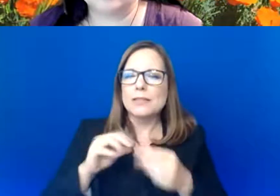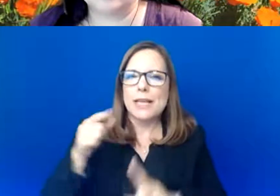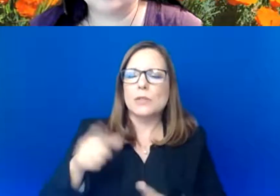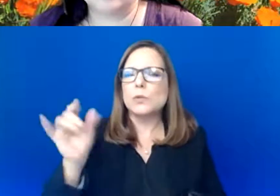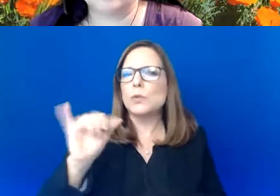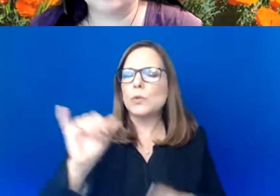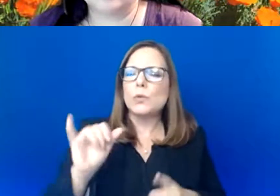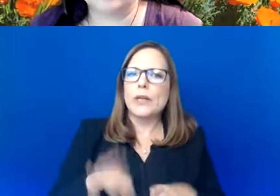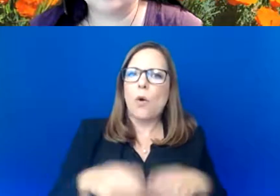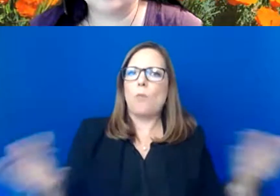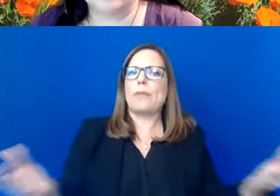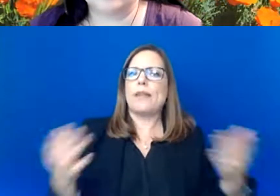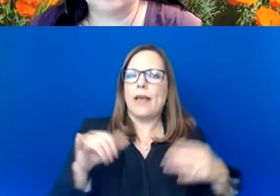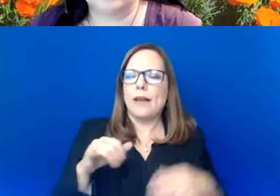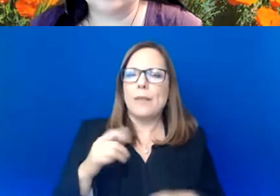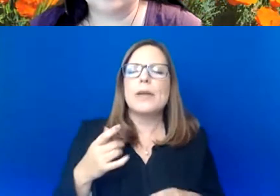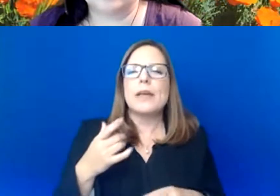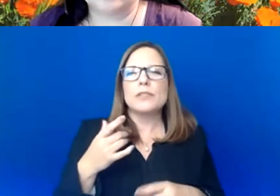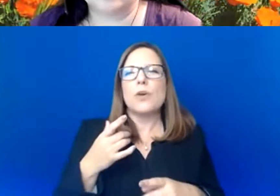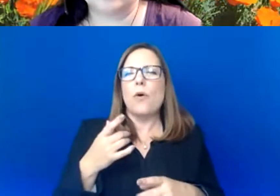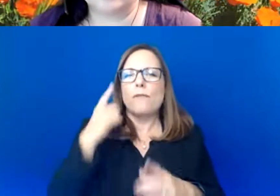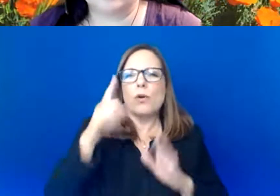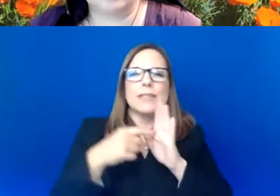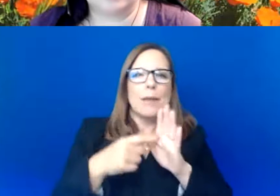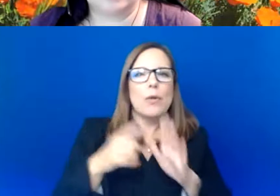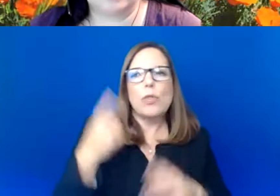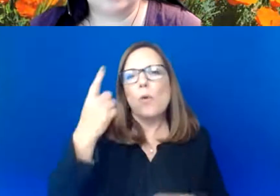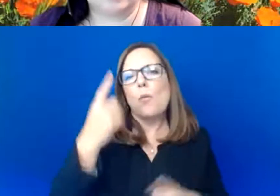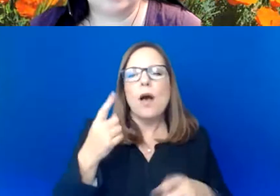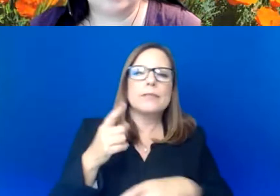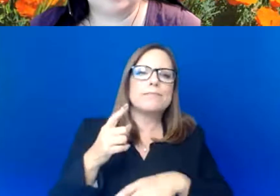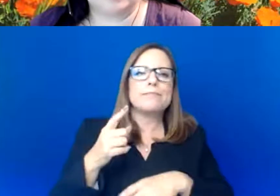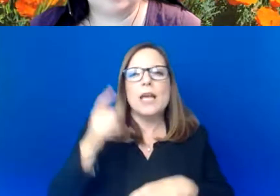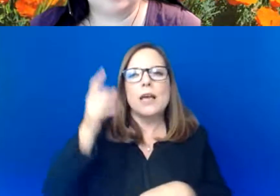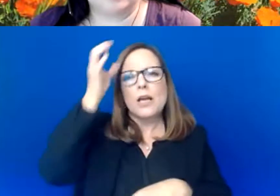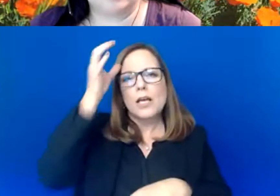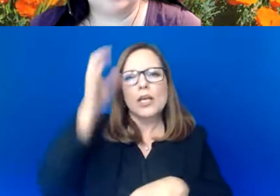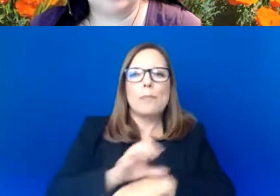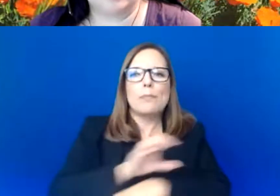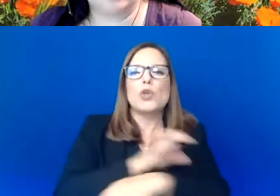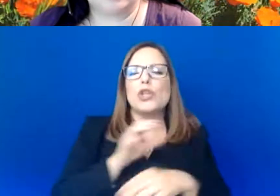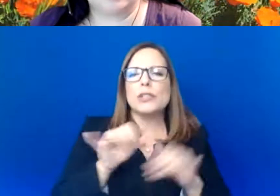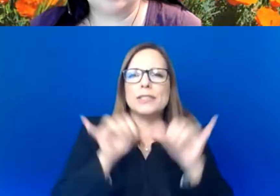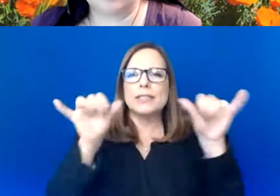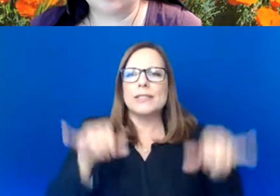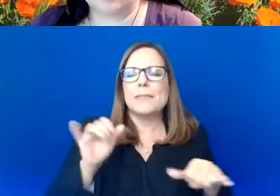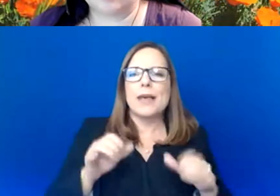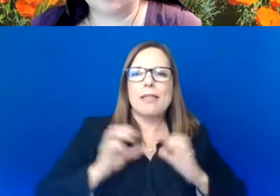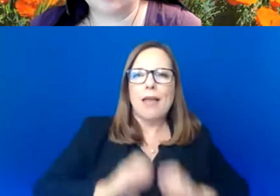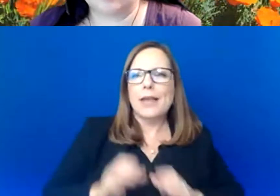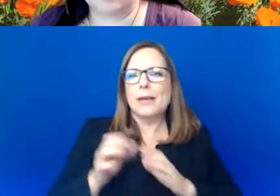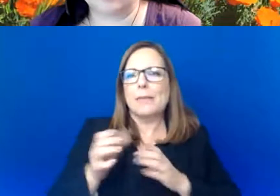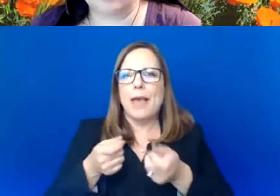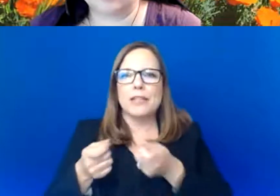like one computer system that I talked about, this, what we call our client relationship management system. If we can get all